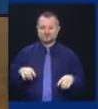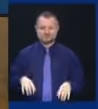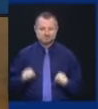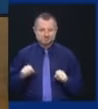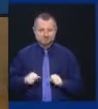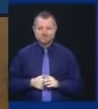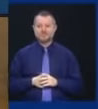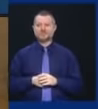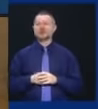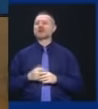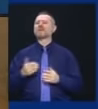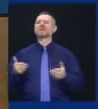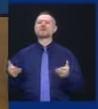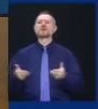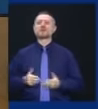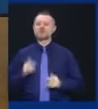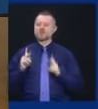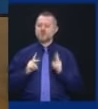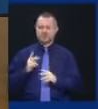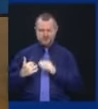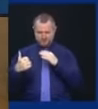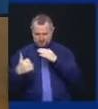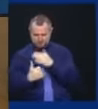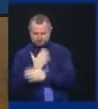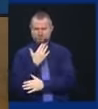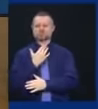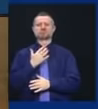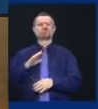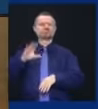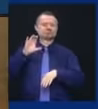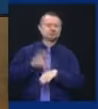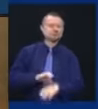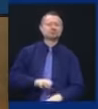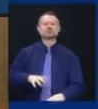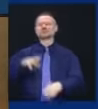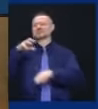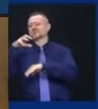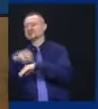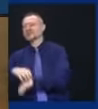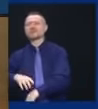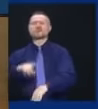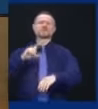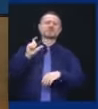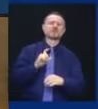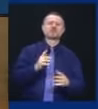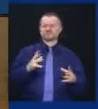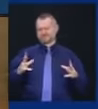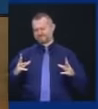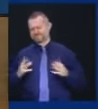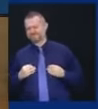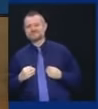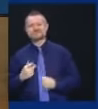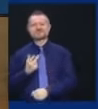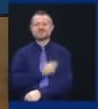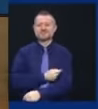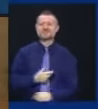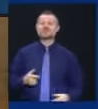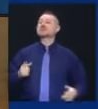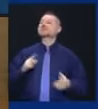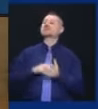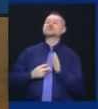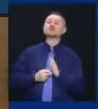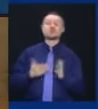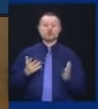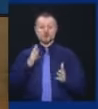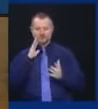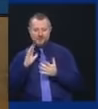Invite people into the house of worship to receive their vaccine. It will create a network all